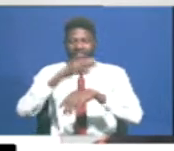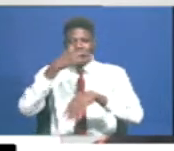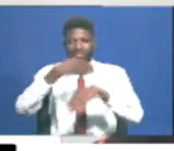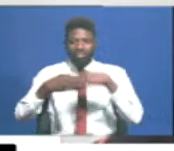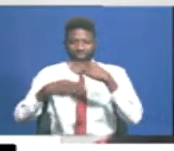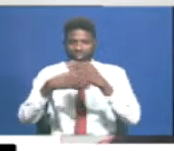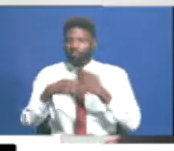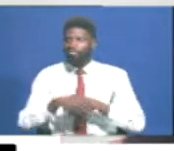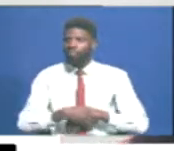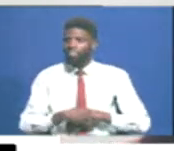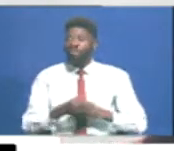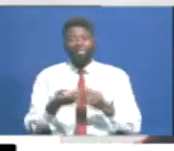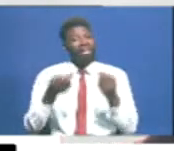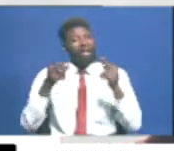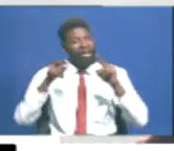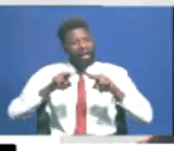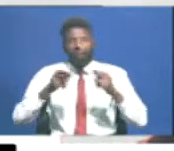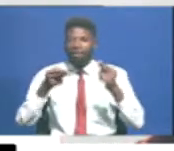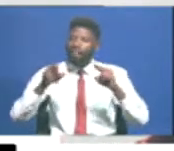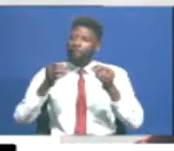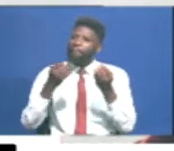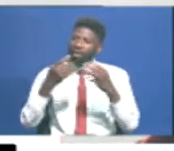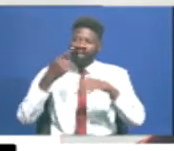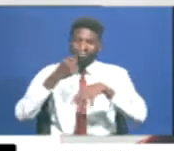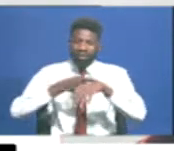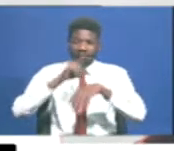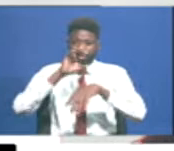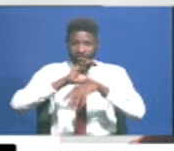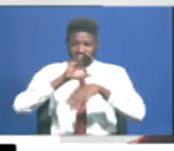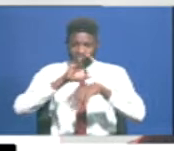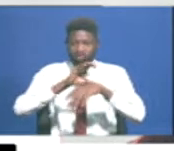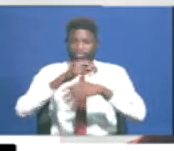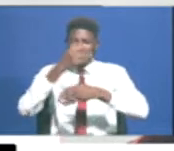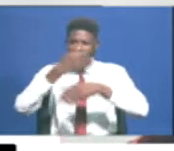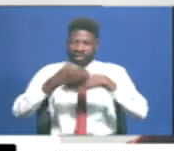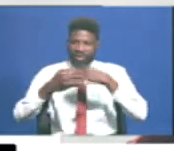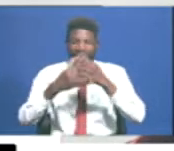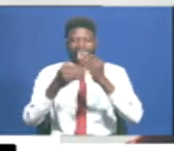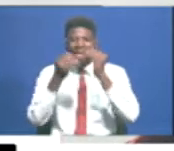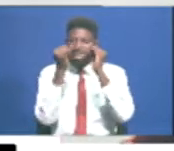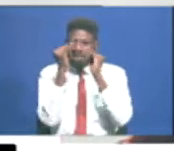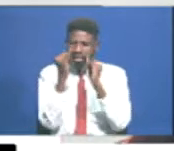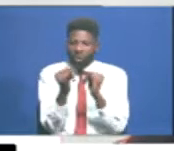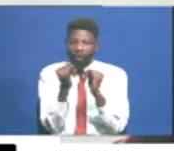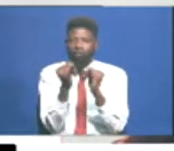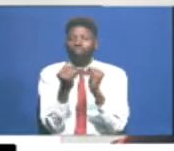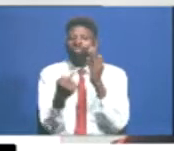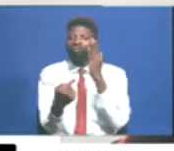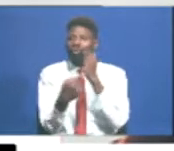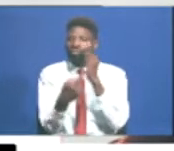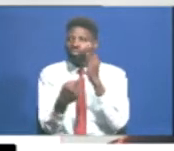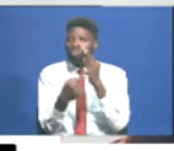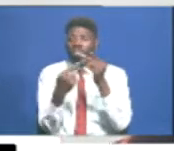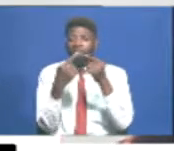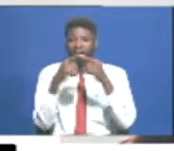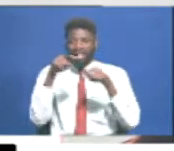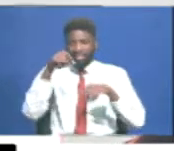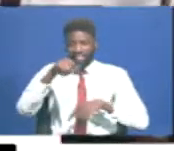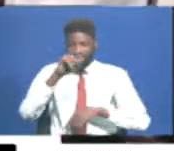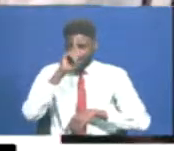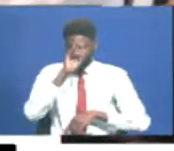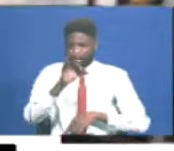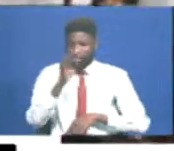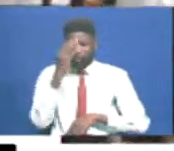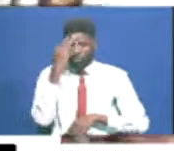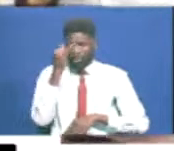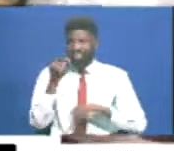been renovated and have been upgraded, and that service has been done. But this one was more serious because it was the cathedral